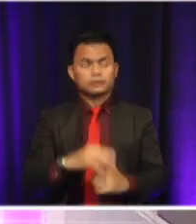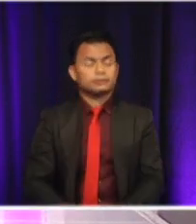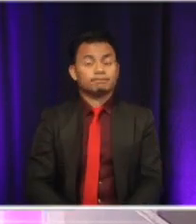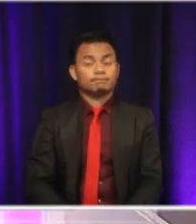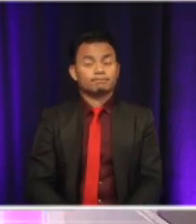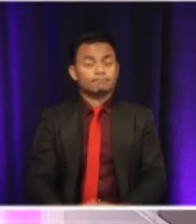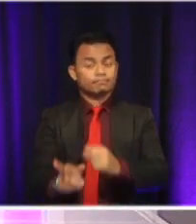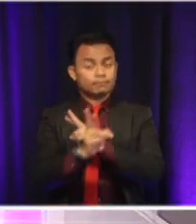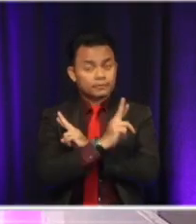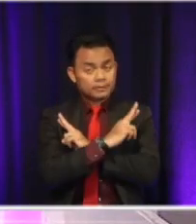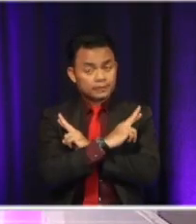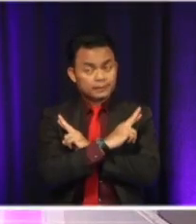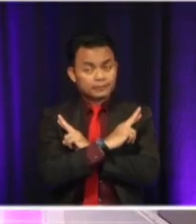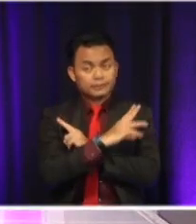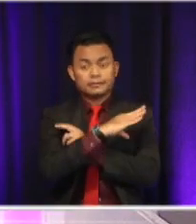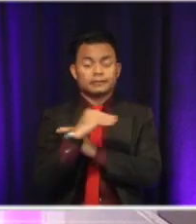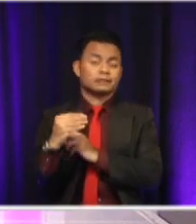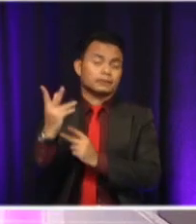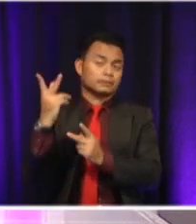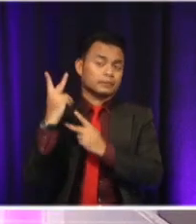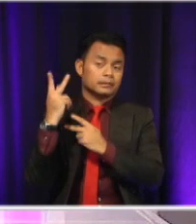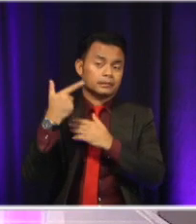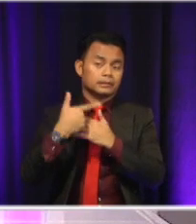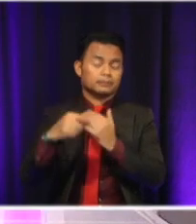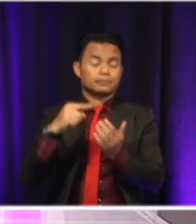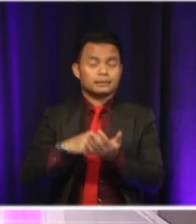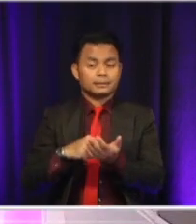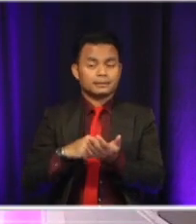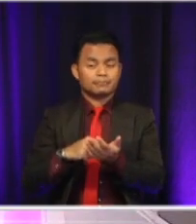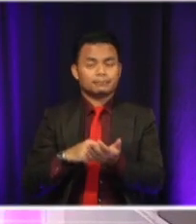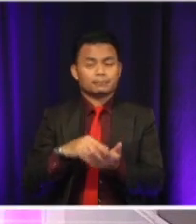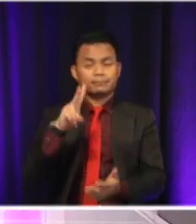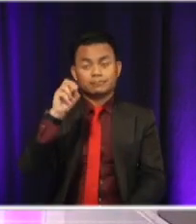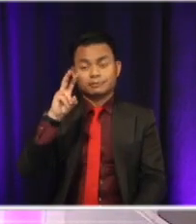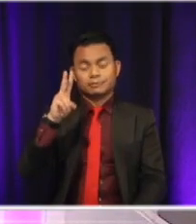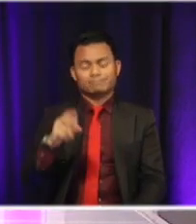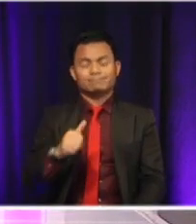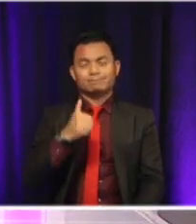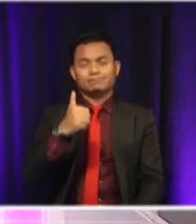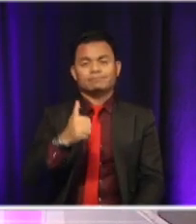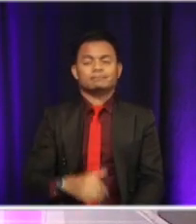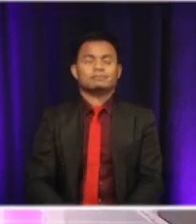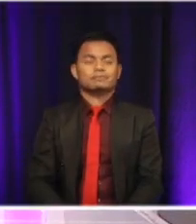as usual, and we'll be right back here on Success SPM 2022 Pecutan.